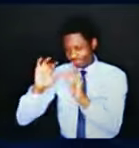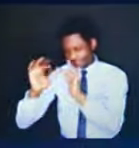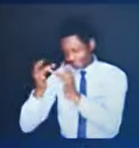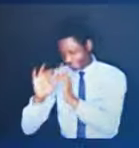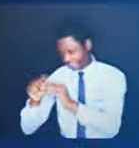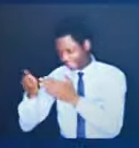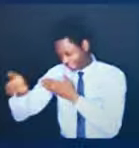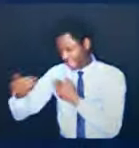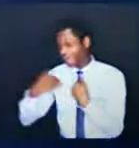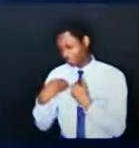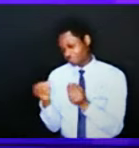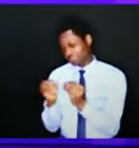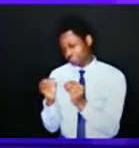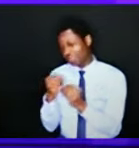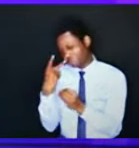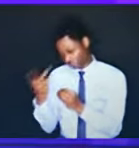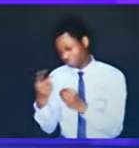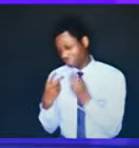And